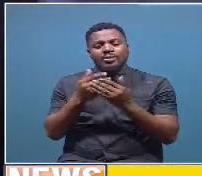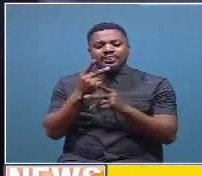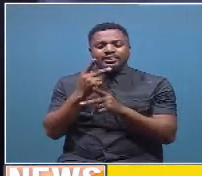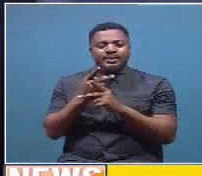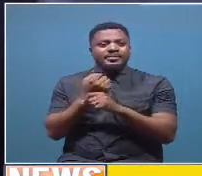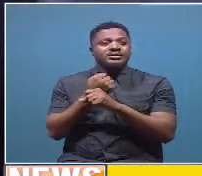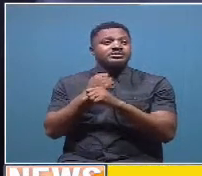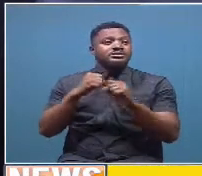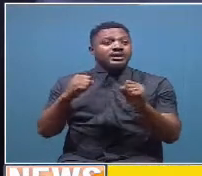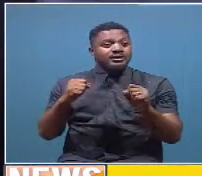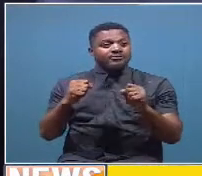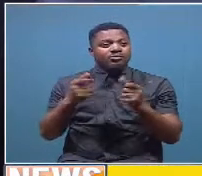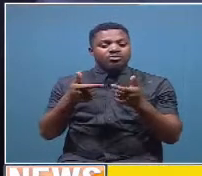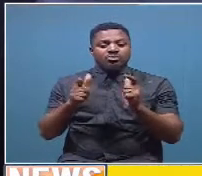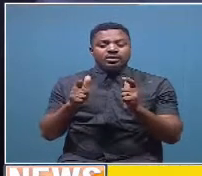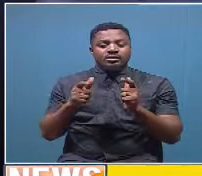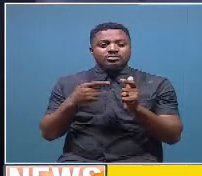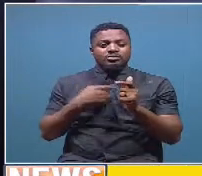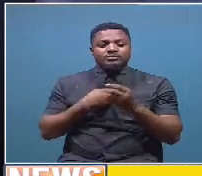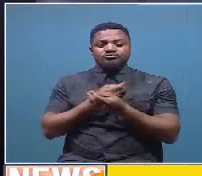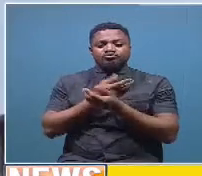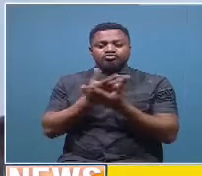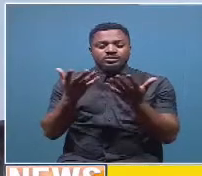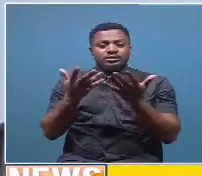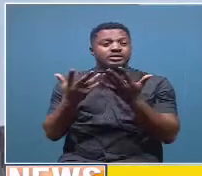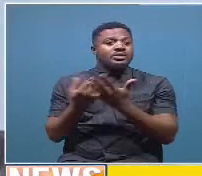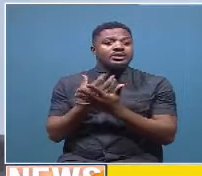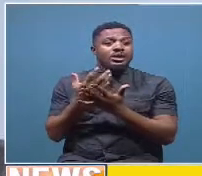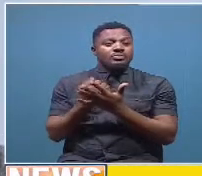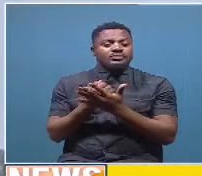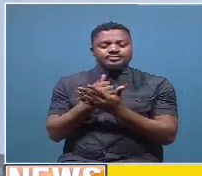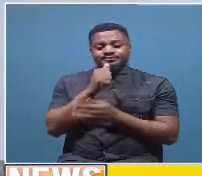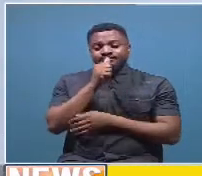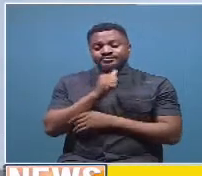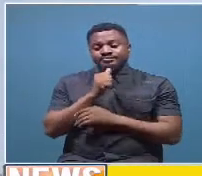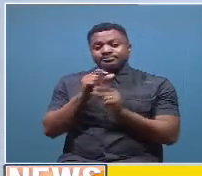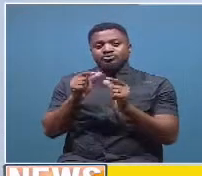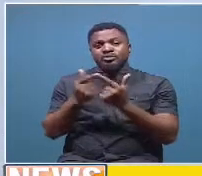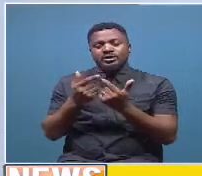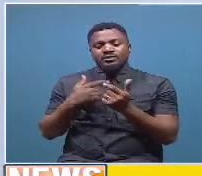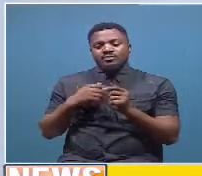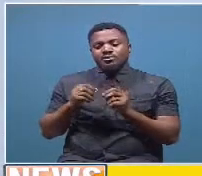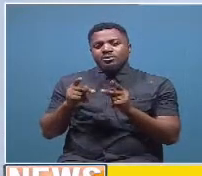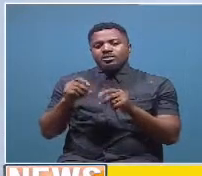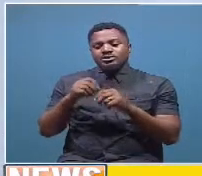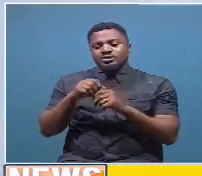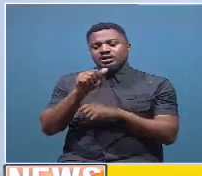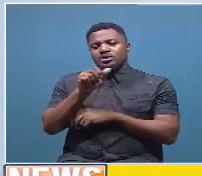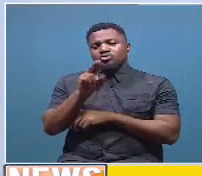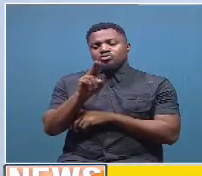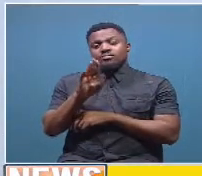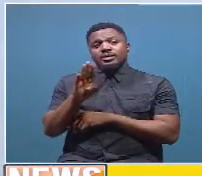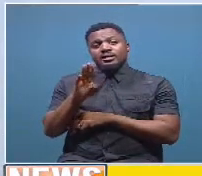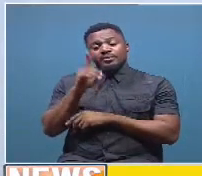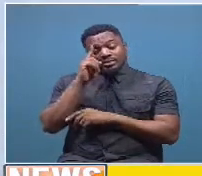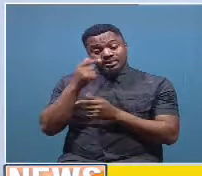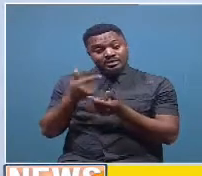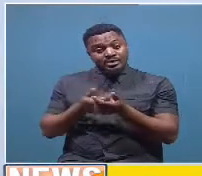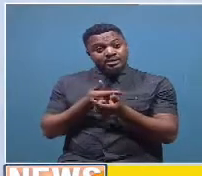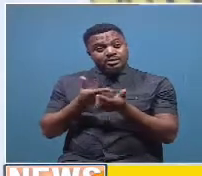safe while delivering the news. Private networks have a space on the AUB, but for